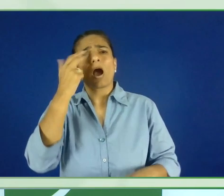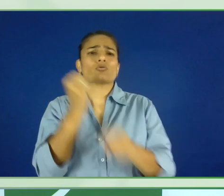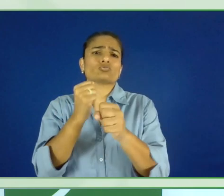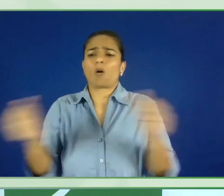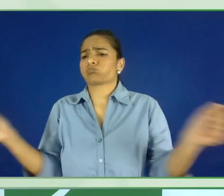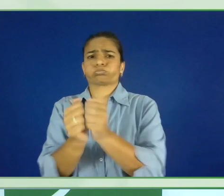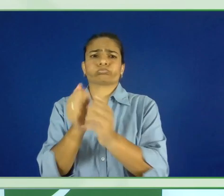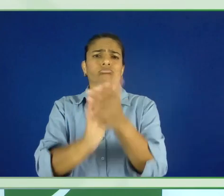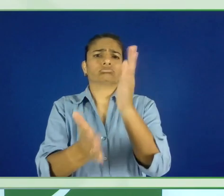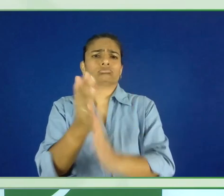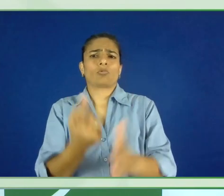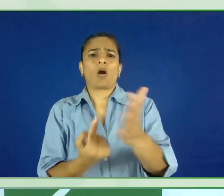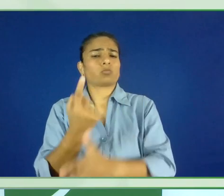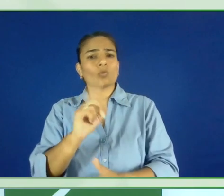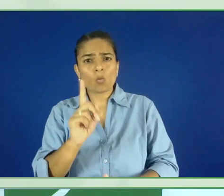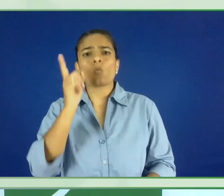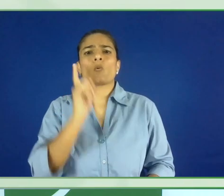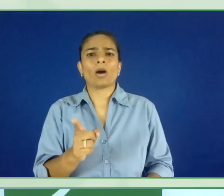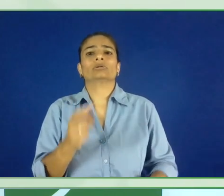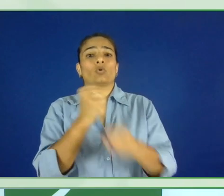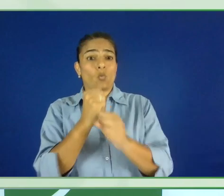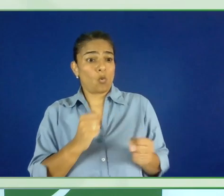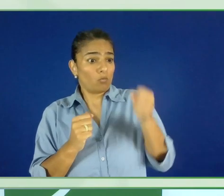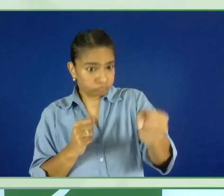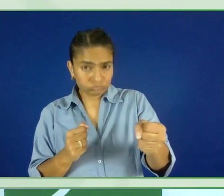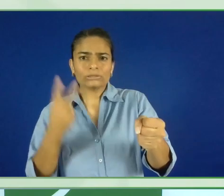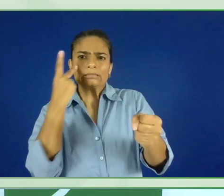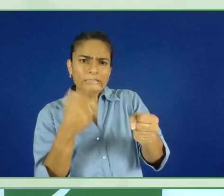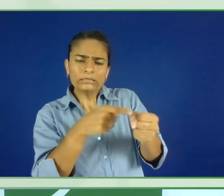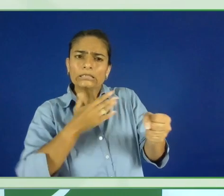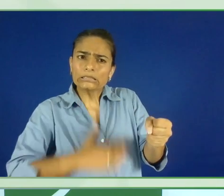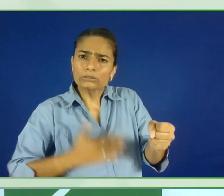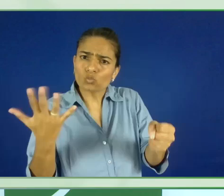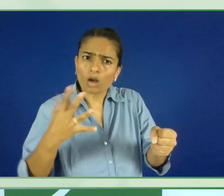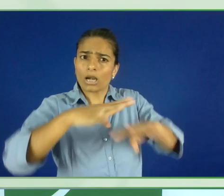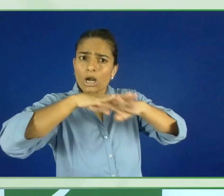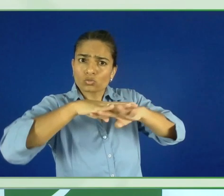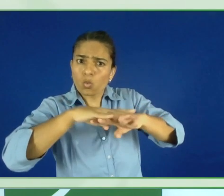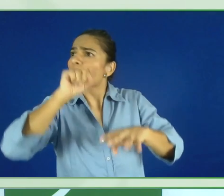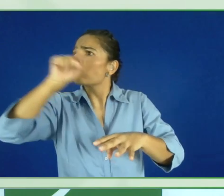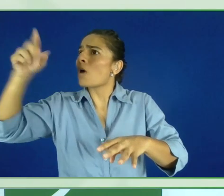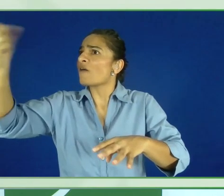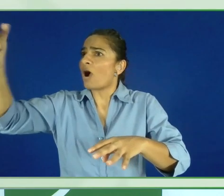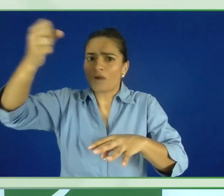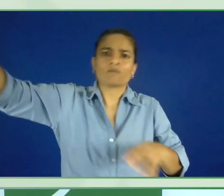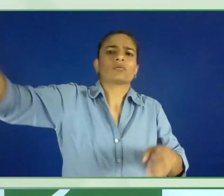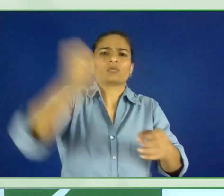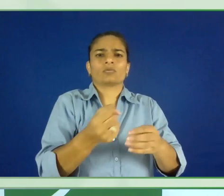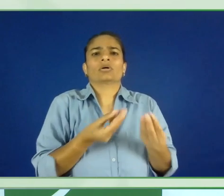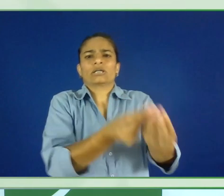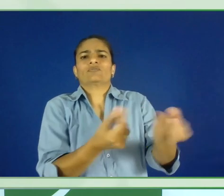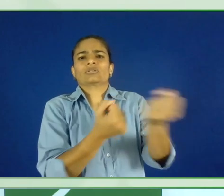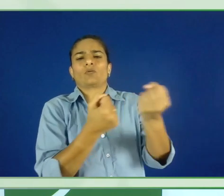and we have created Inserta networks or Por Talento networks all over these countries, which they have in the network